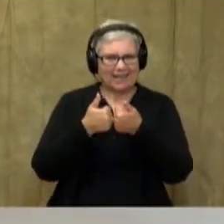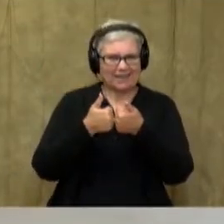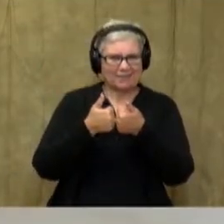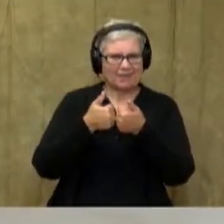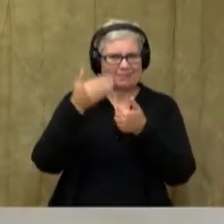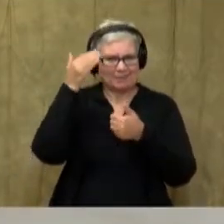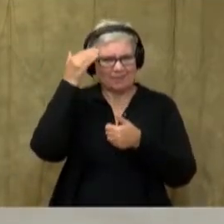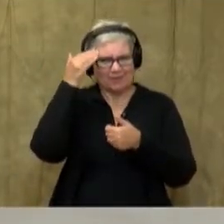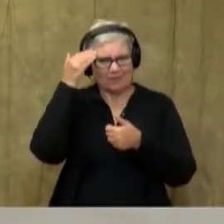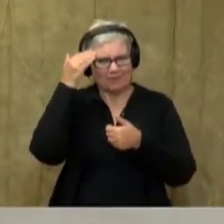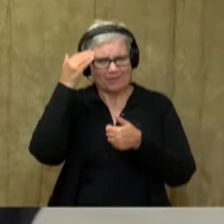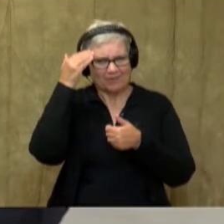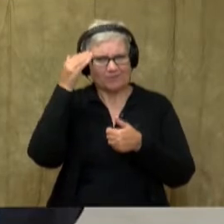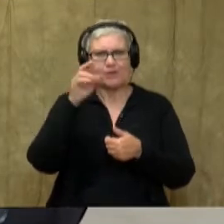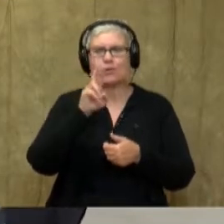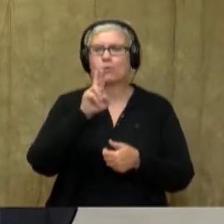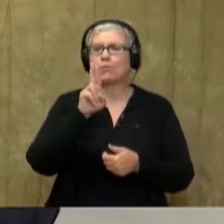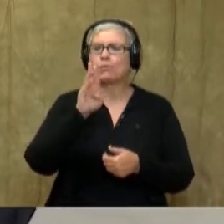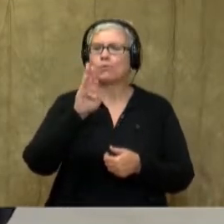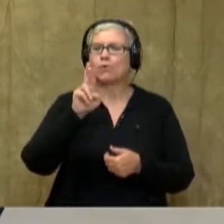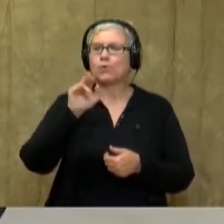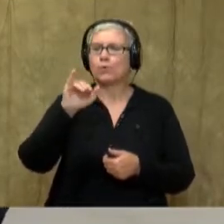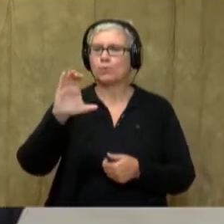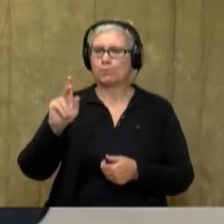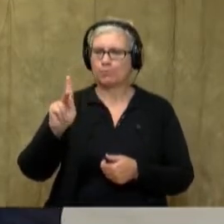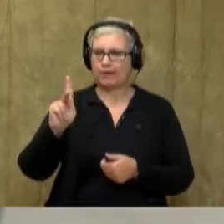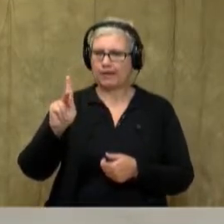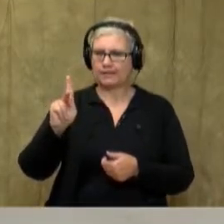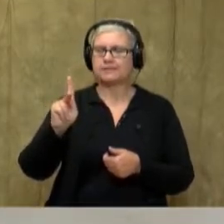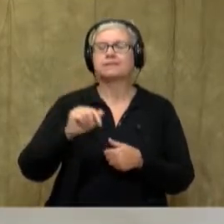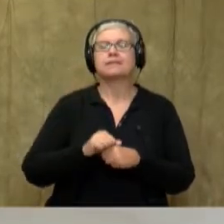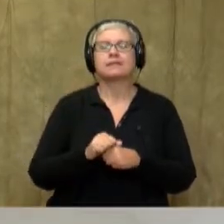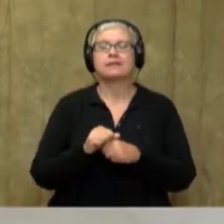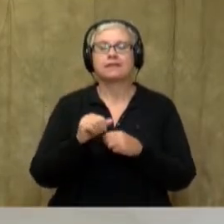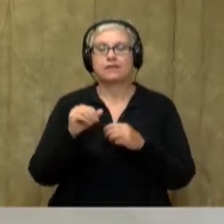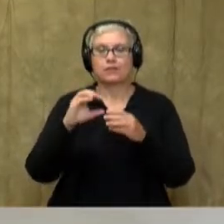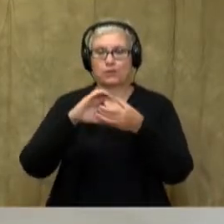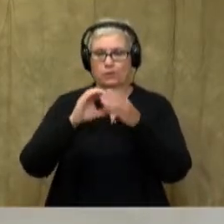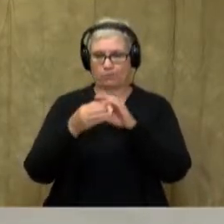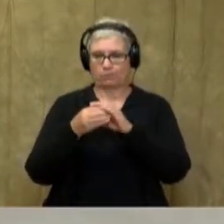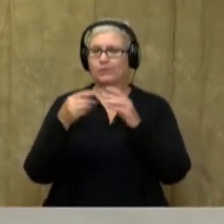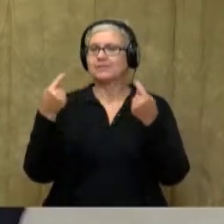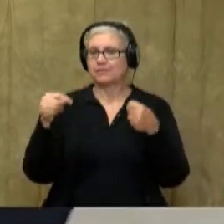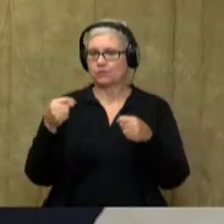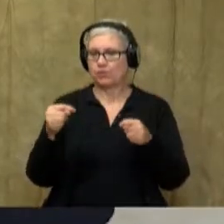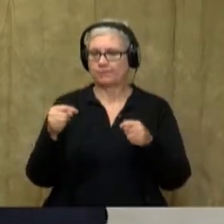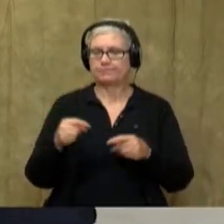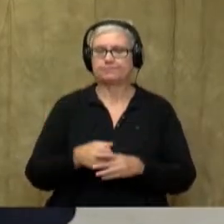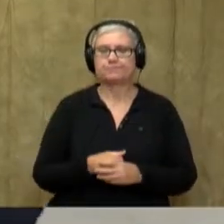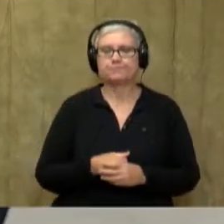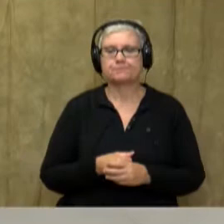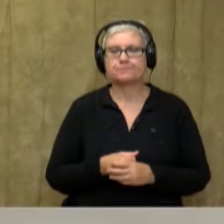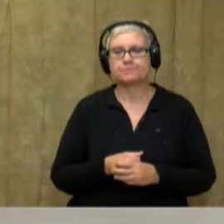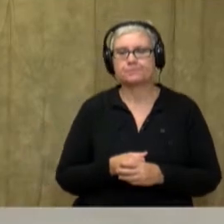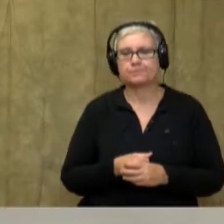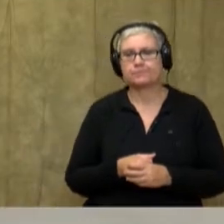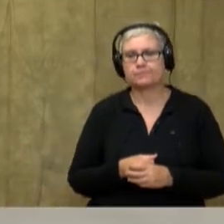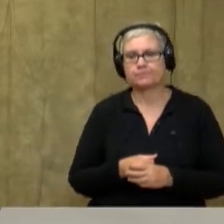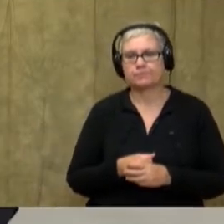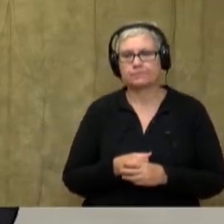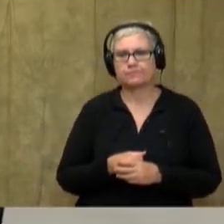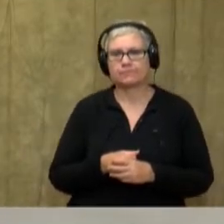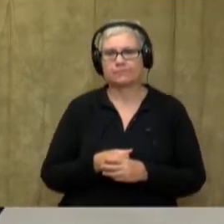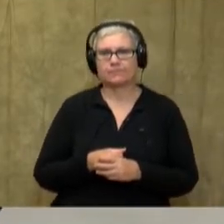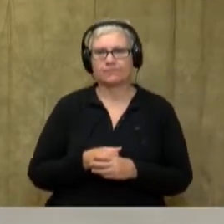familiar with is this idea of a Rubik's Cube and this toy. And so what I really want to focus our attention on is,